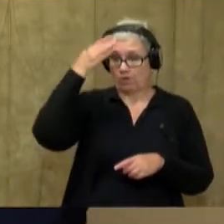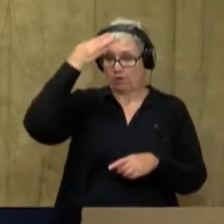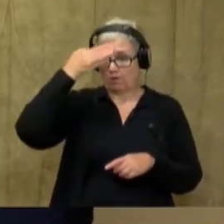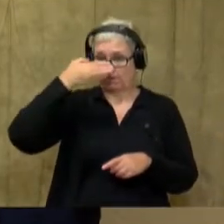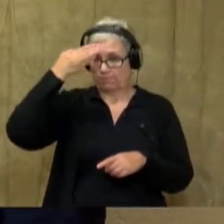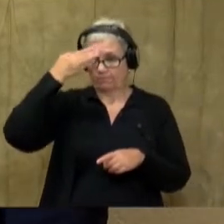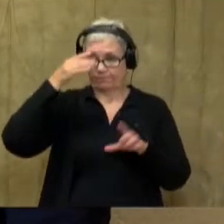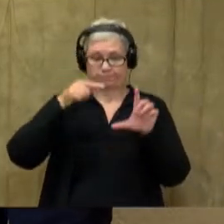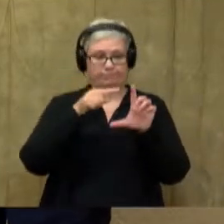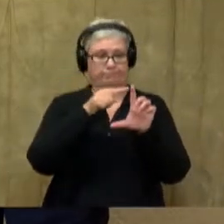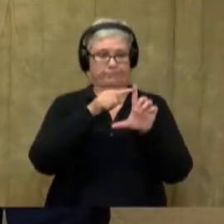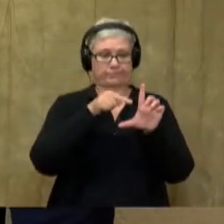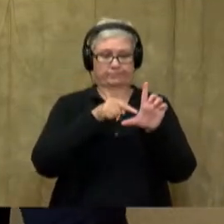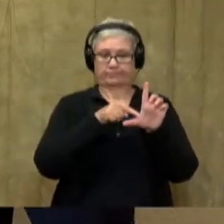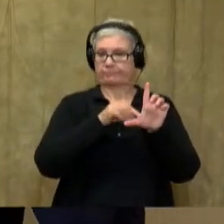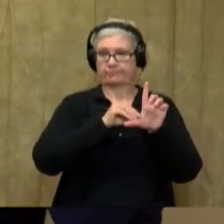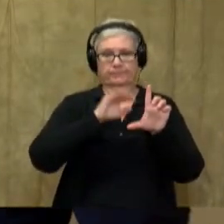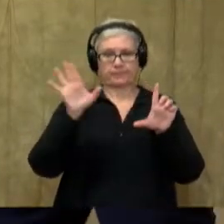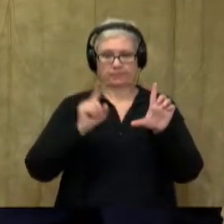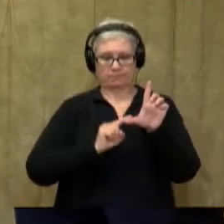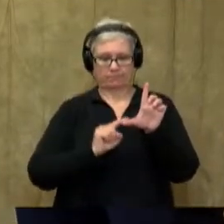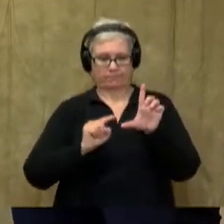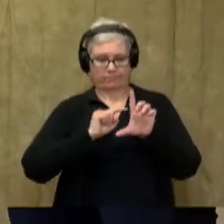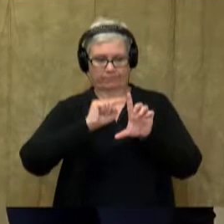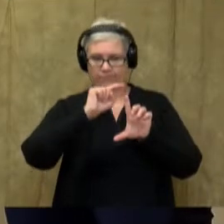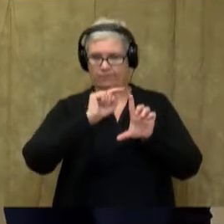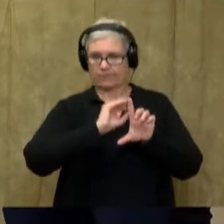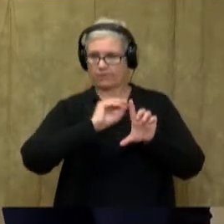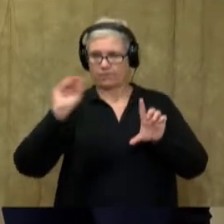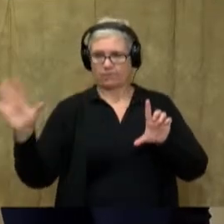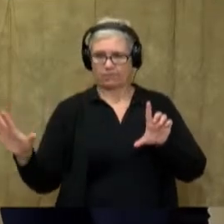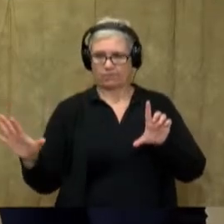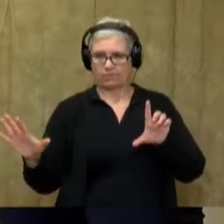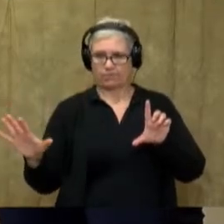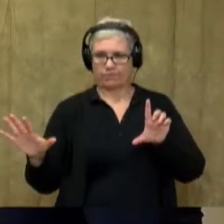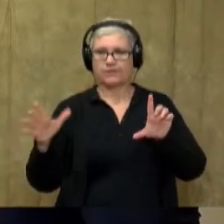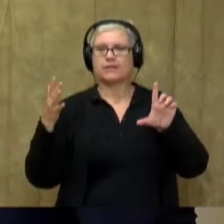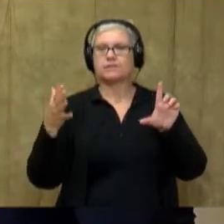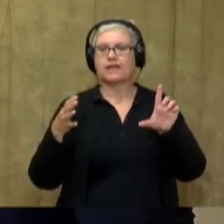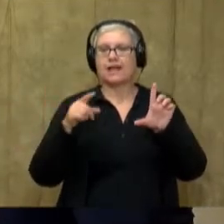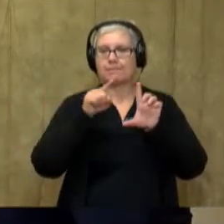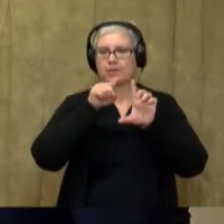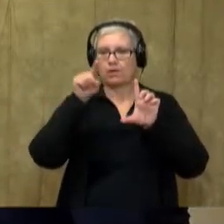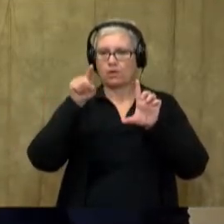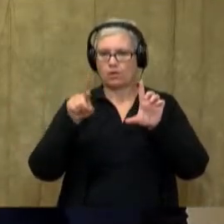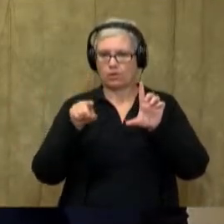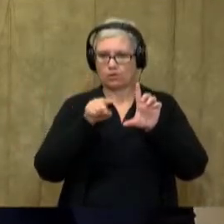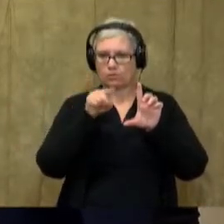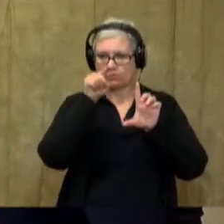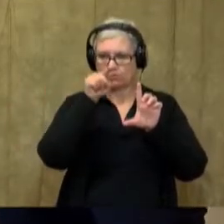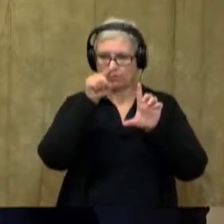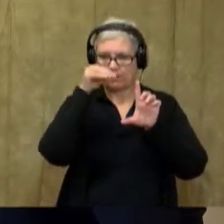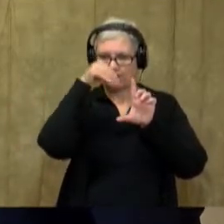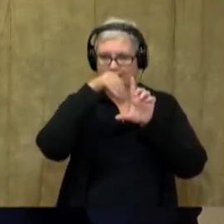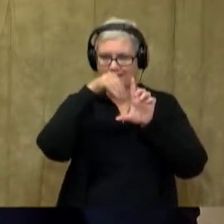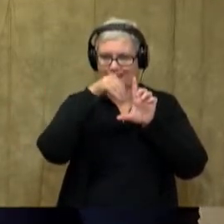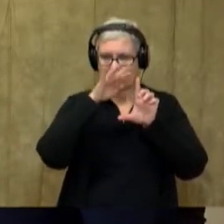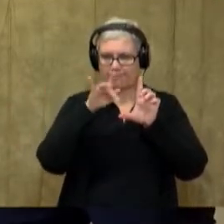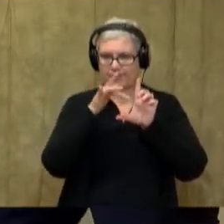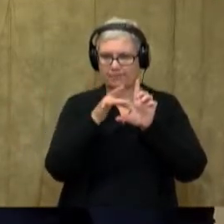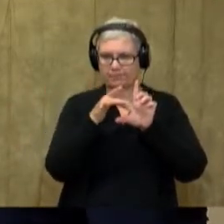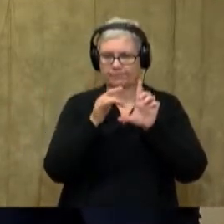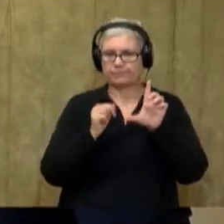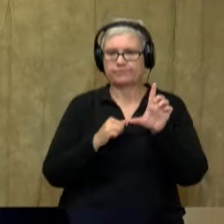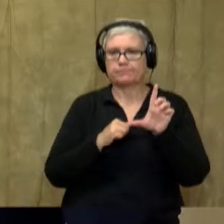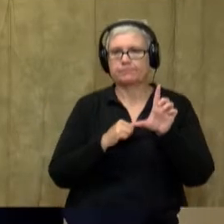I remove the corners, I remove the edges, and I'm looking at the square in the middle of each face. And